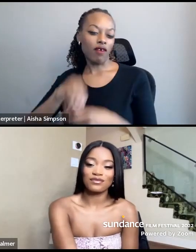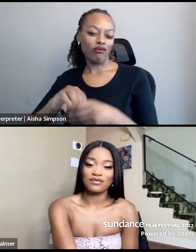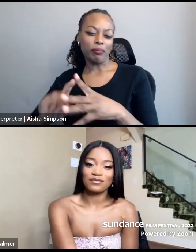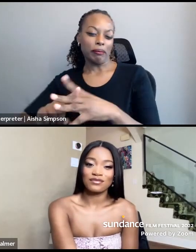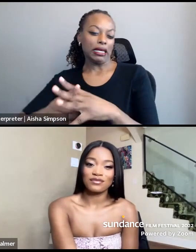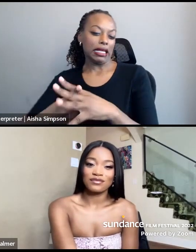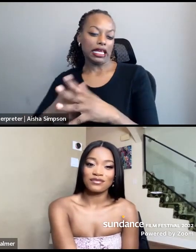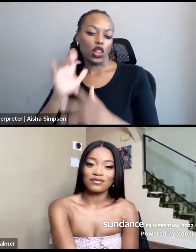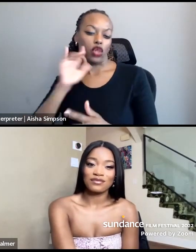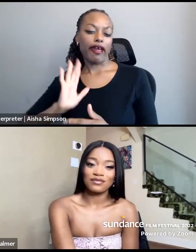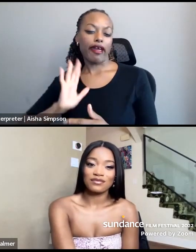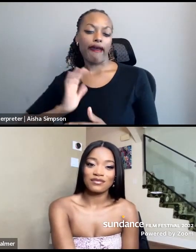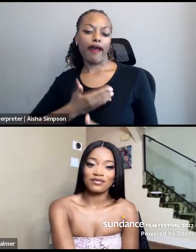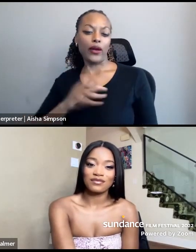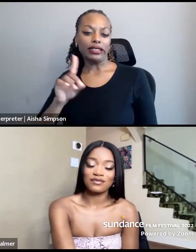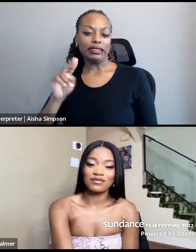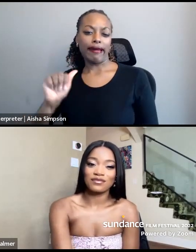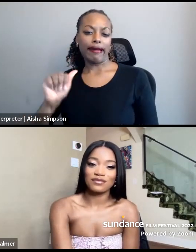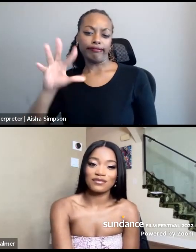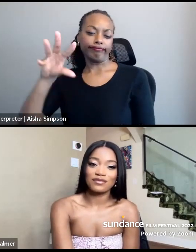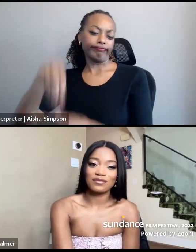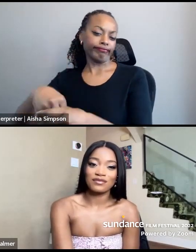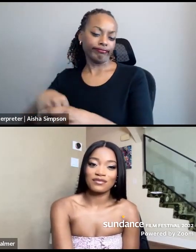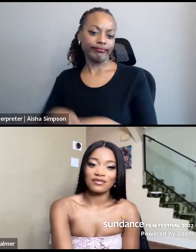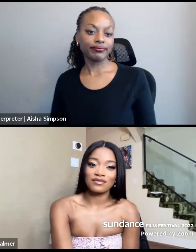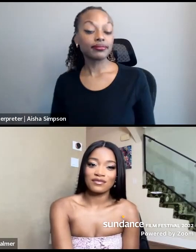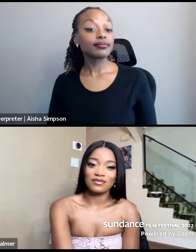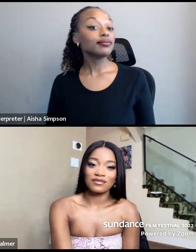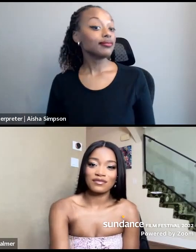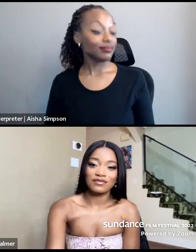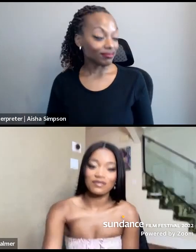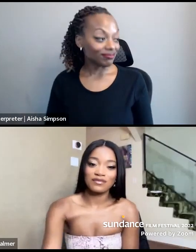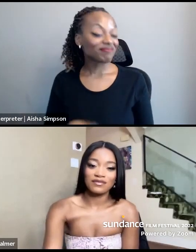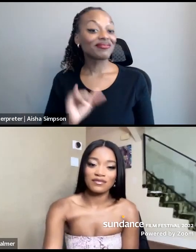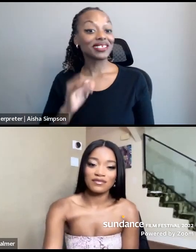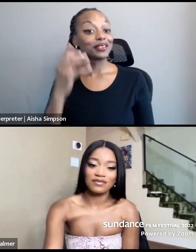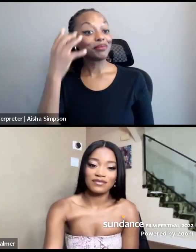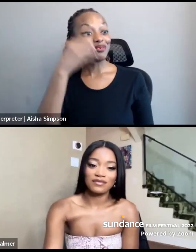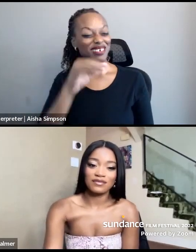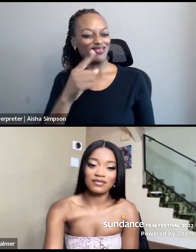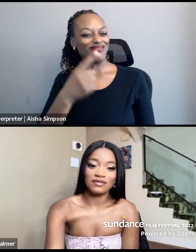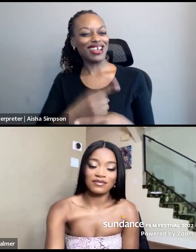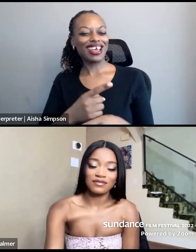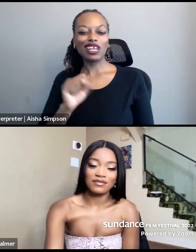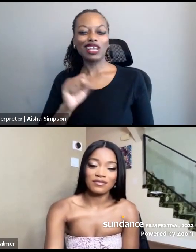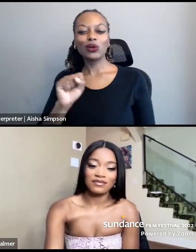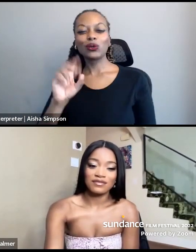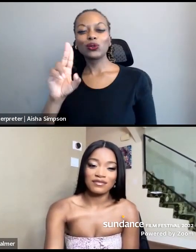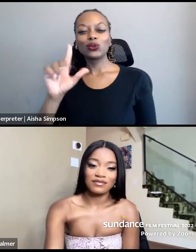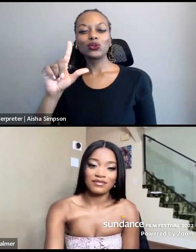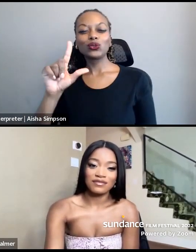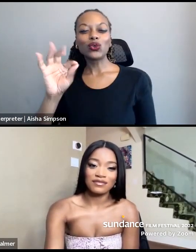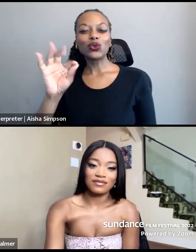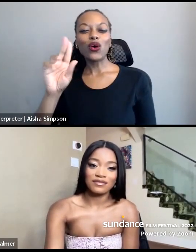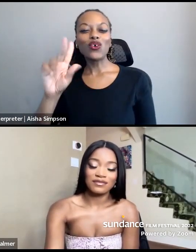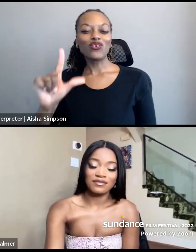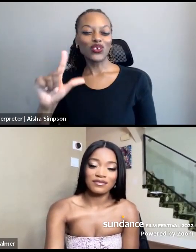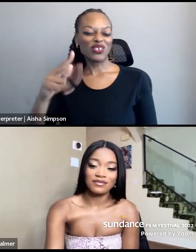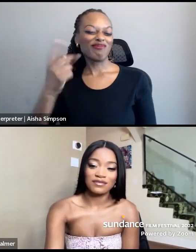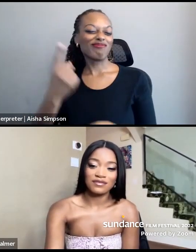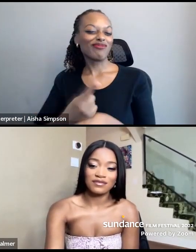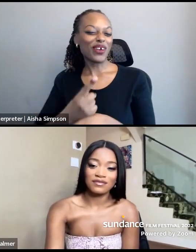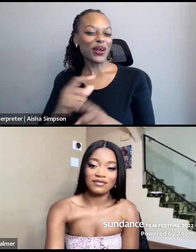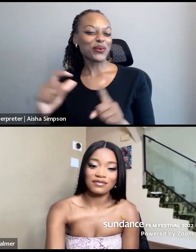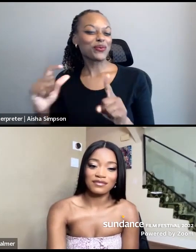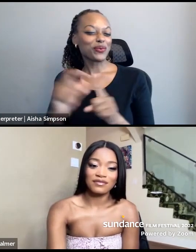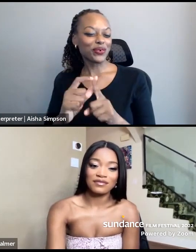Yeah, it's beautiful, and soulful is the right word. That's the word that really comes through when you're watching it, right? Not just in how the